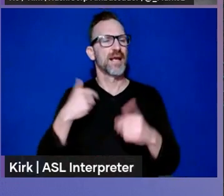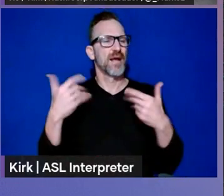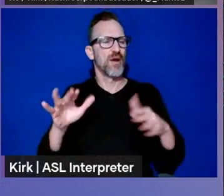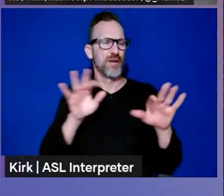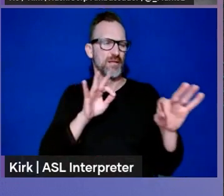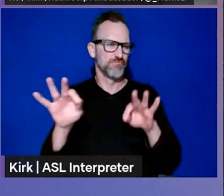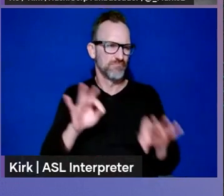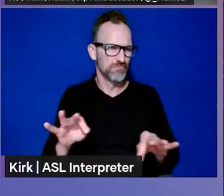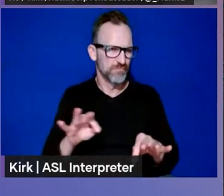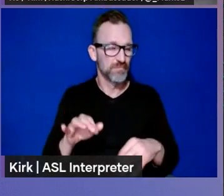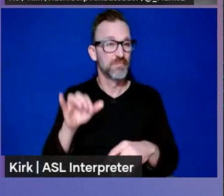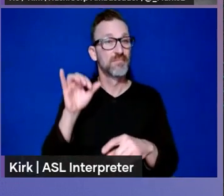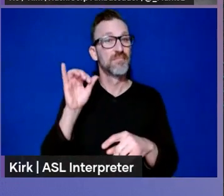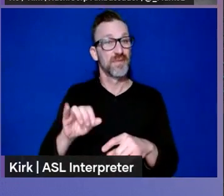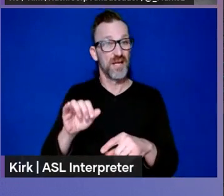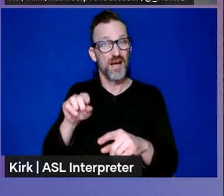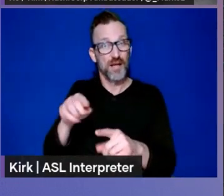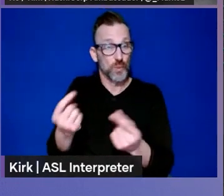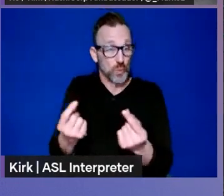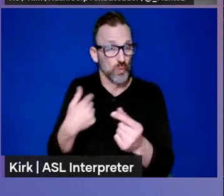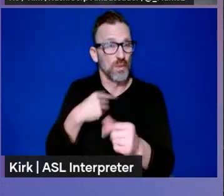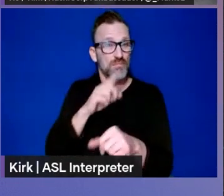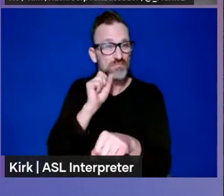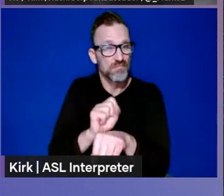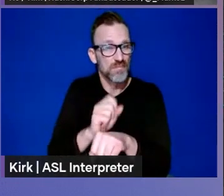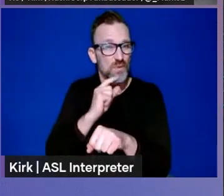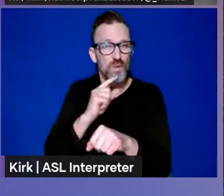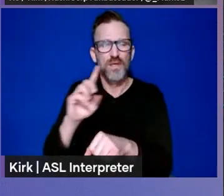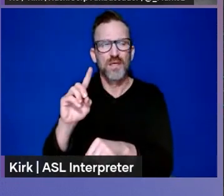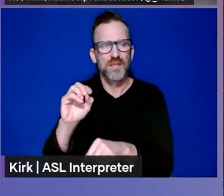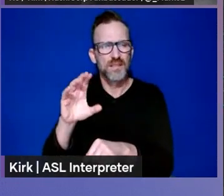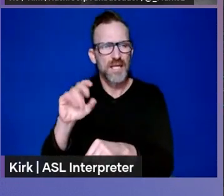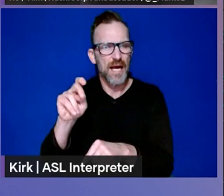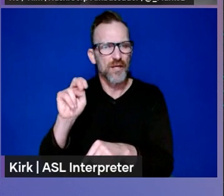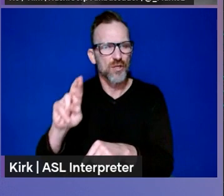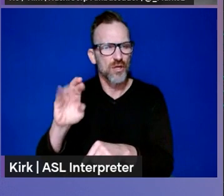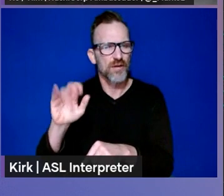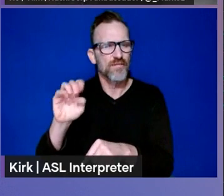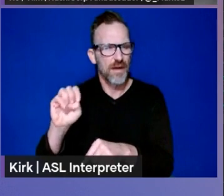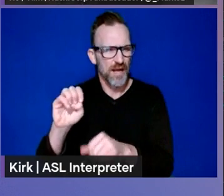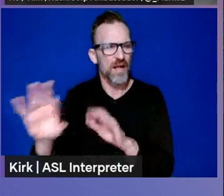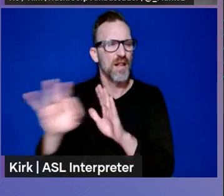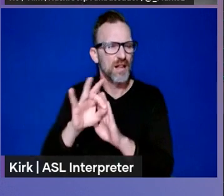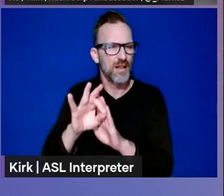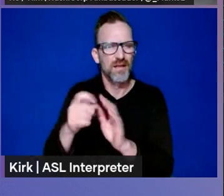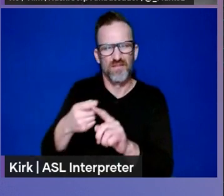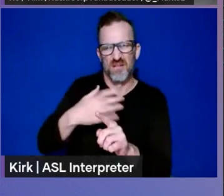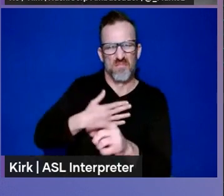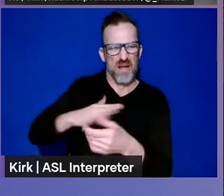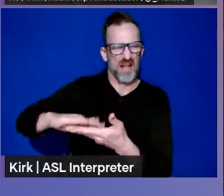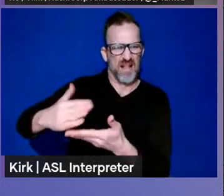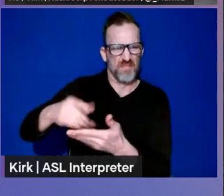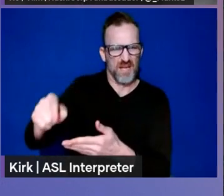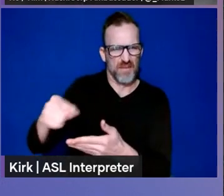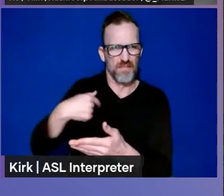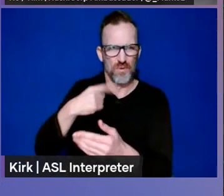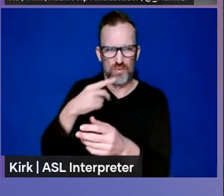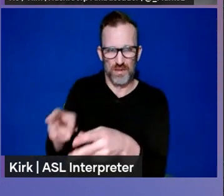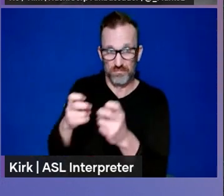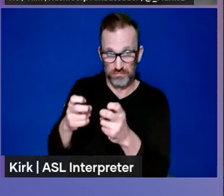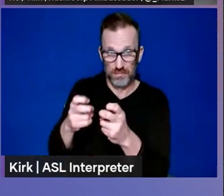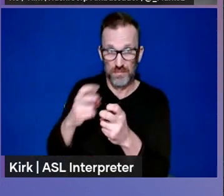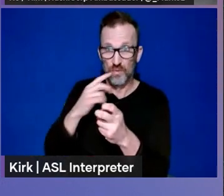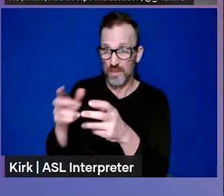does, it actually literally picks my Docker file, which is the local Docker file that I have on my laptop. It picks it